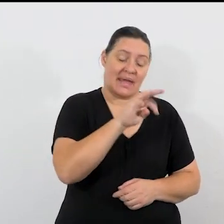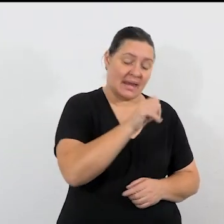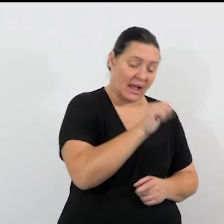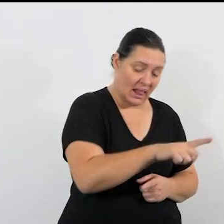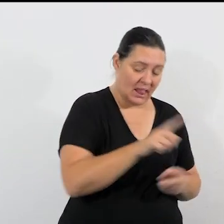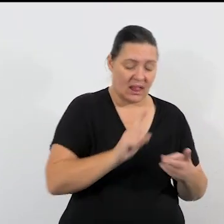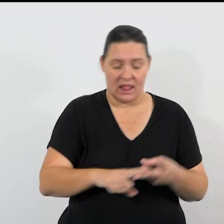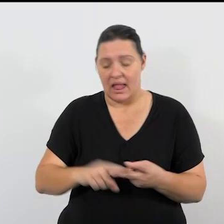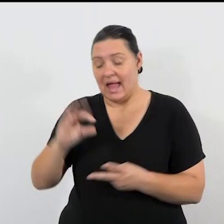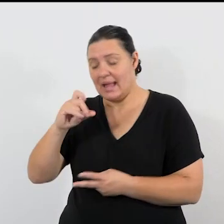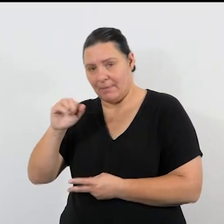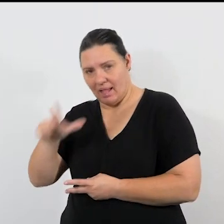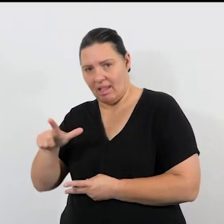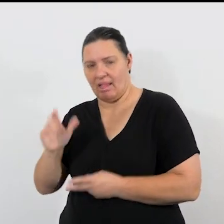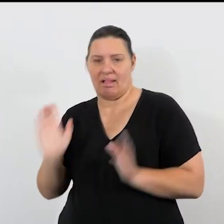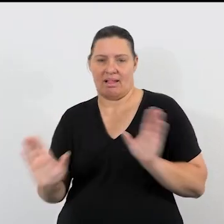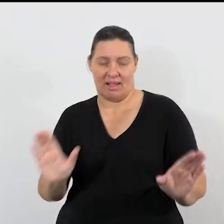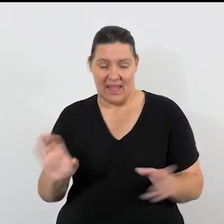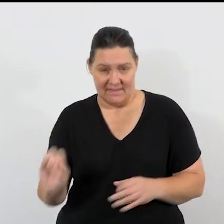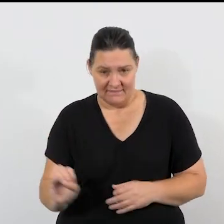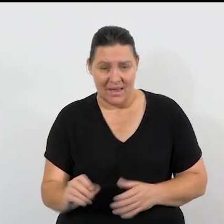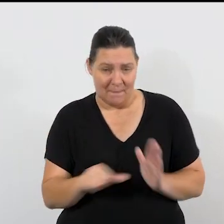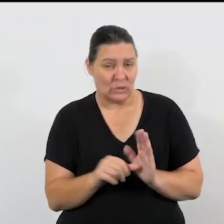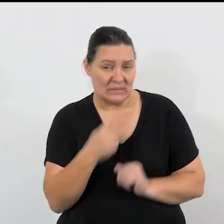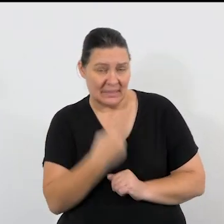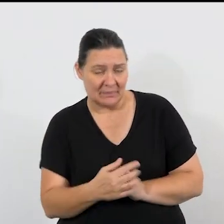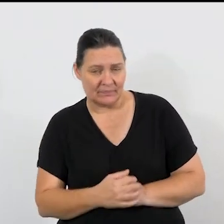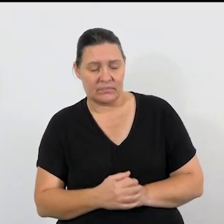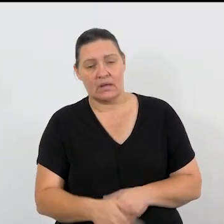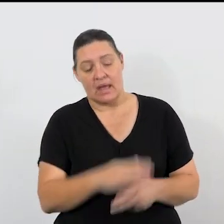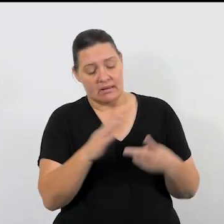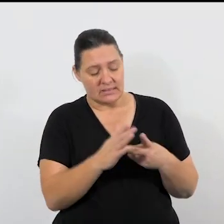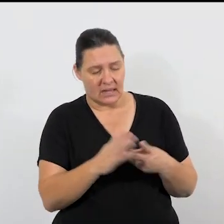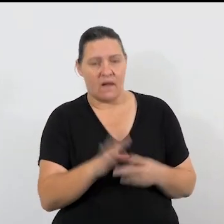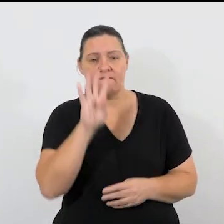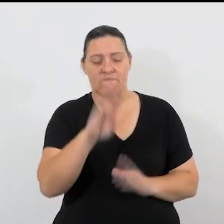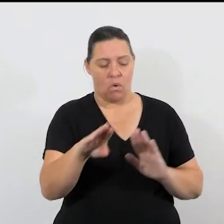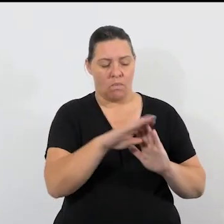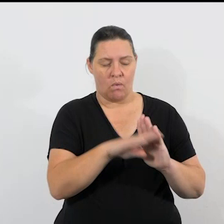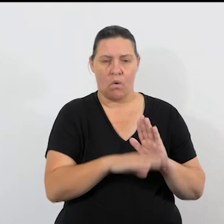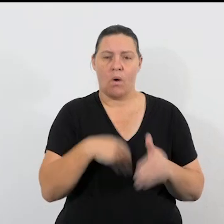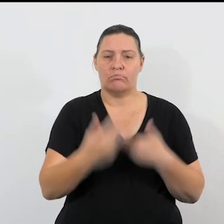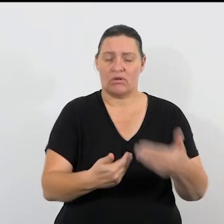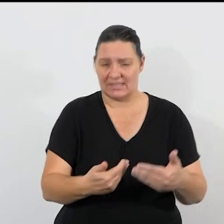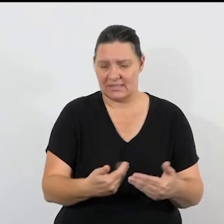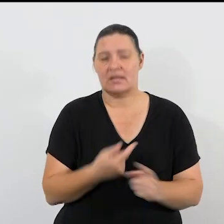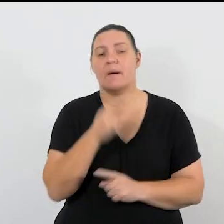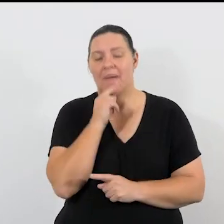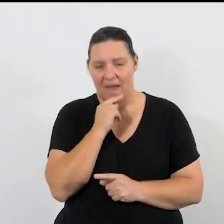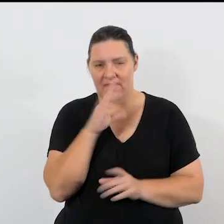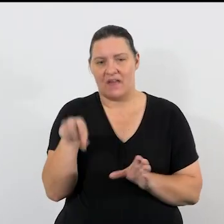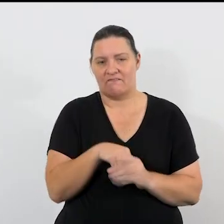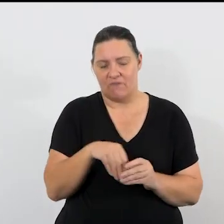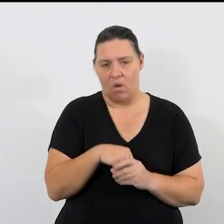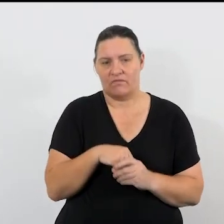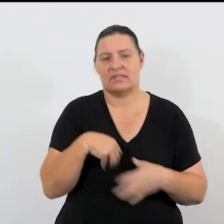mechanical part. And then the second question says, list 4 processes that are involved in the